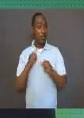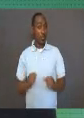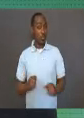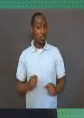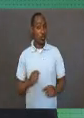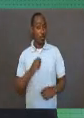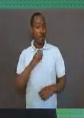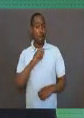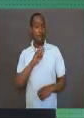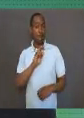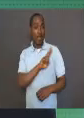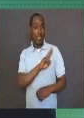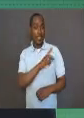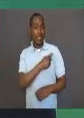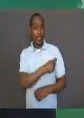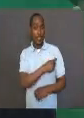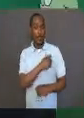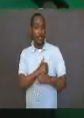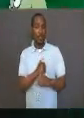with vaccines.